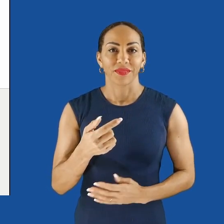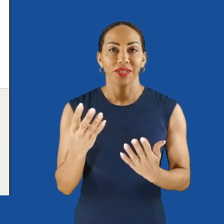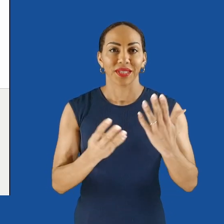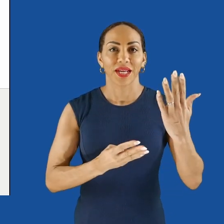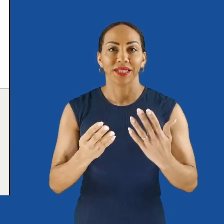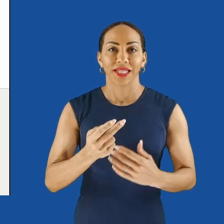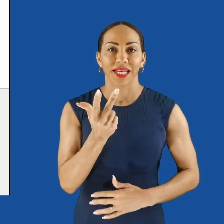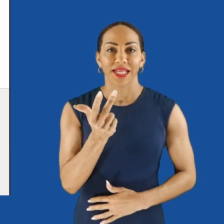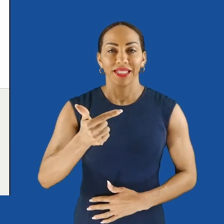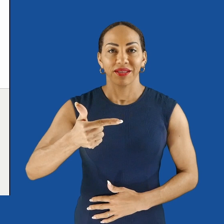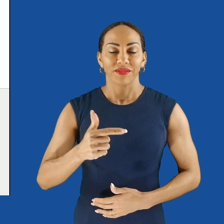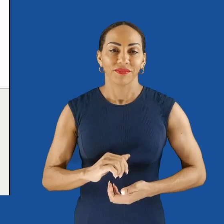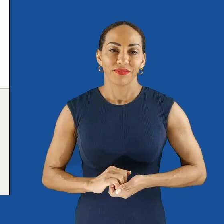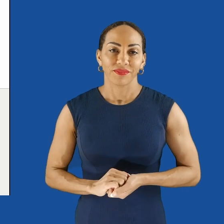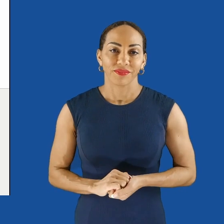01/07/1987.